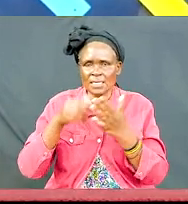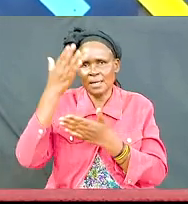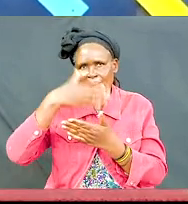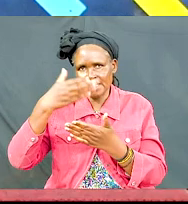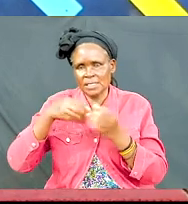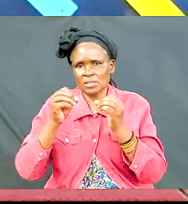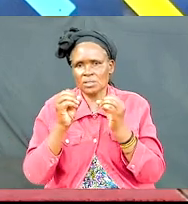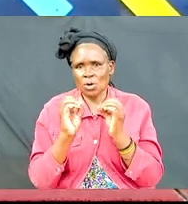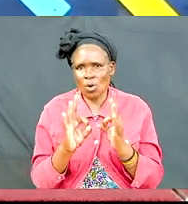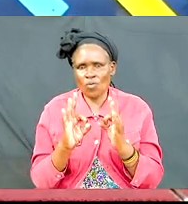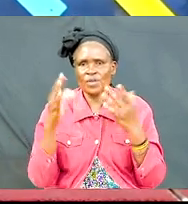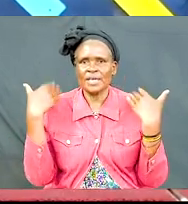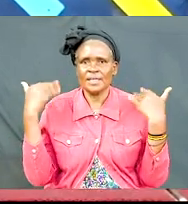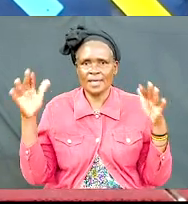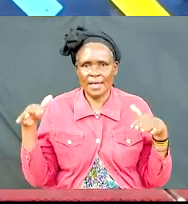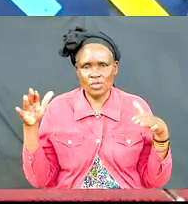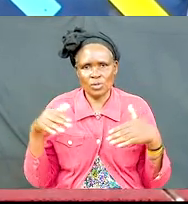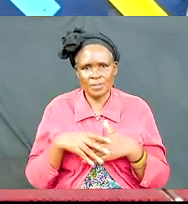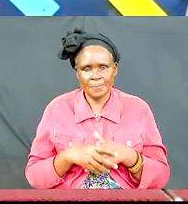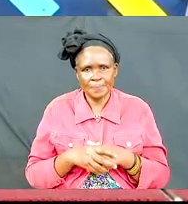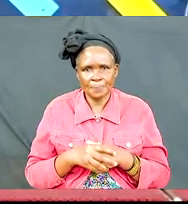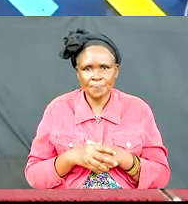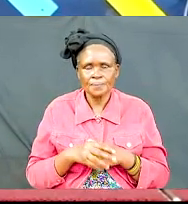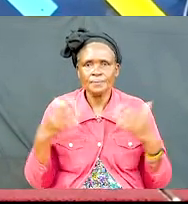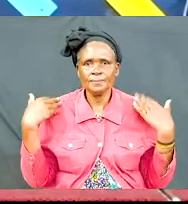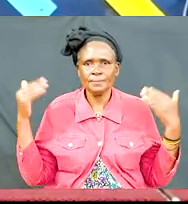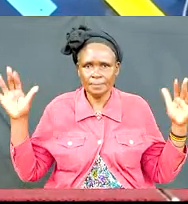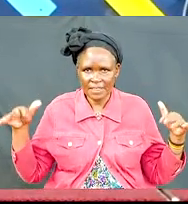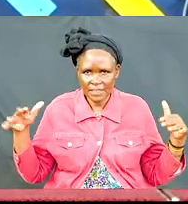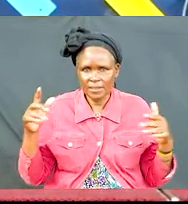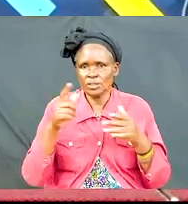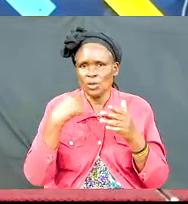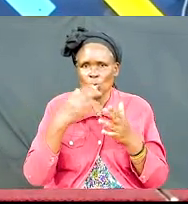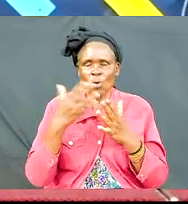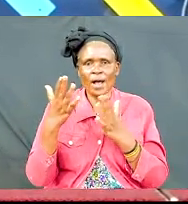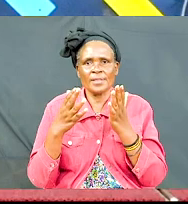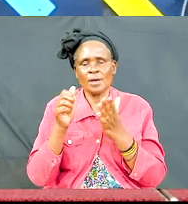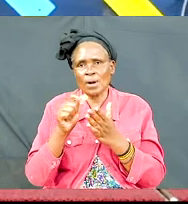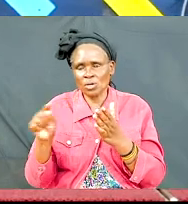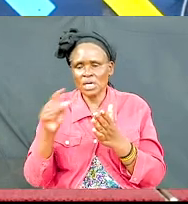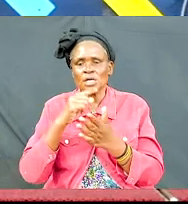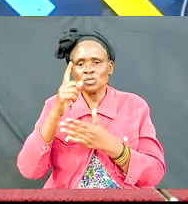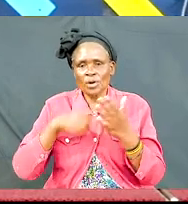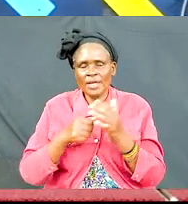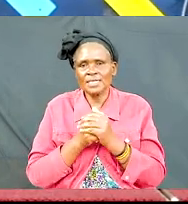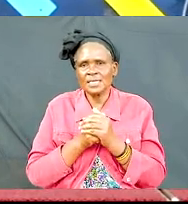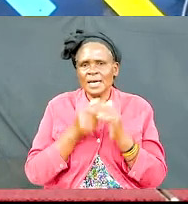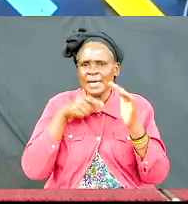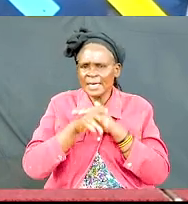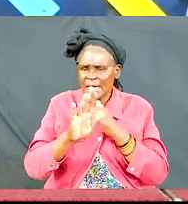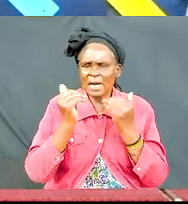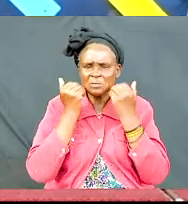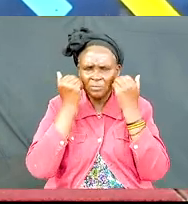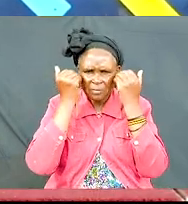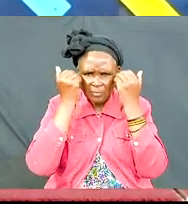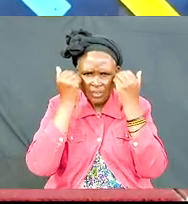of the angels. The angels were empathetic, so that in her distress,